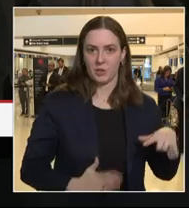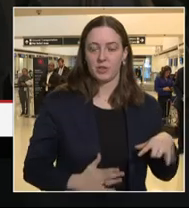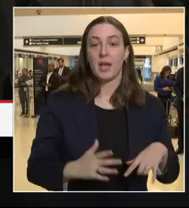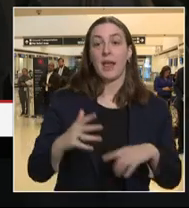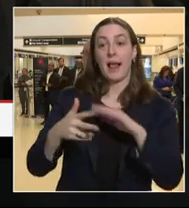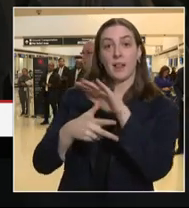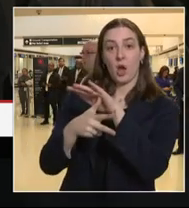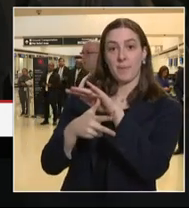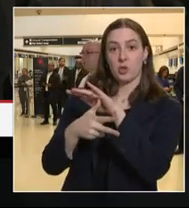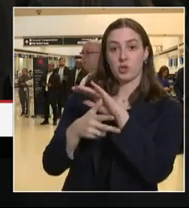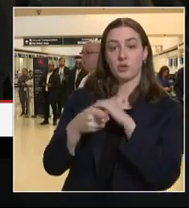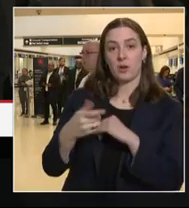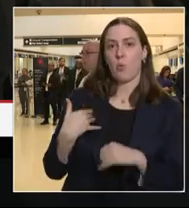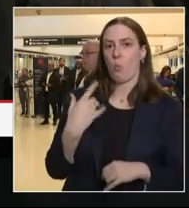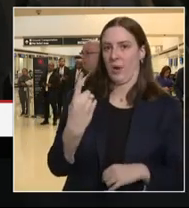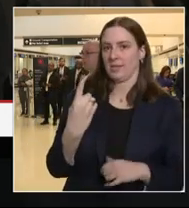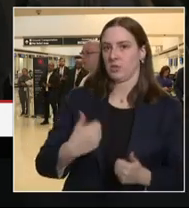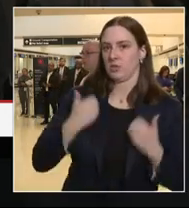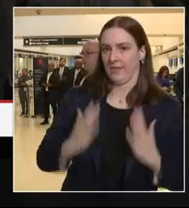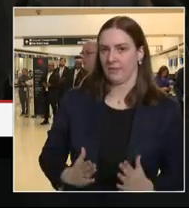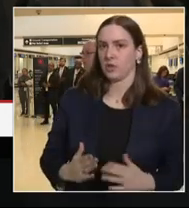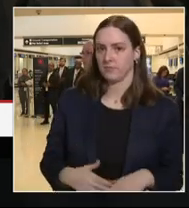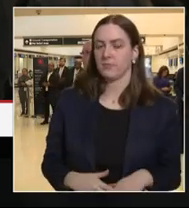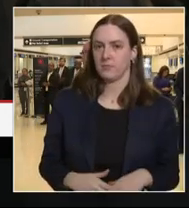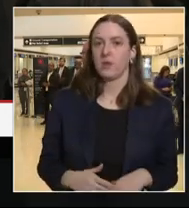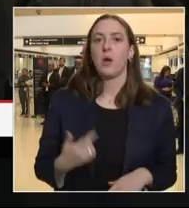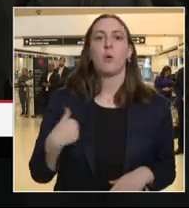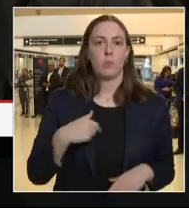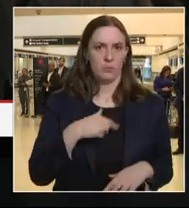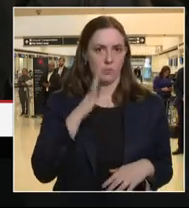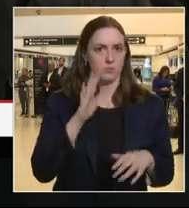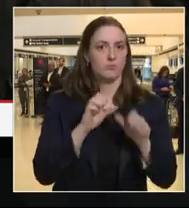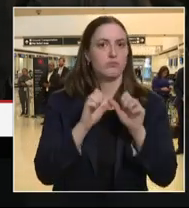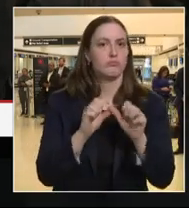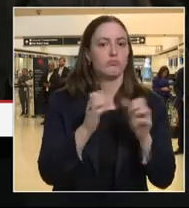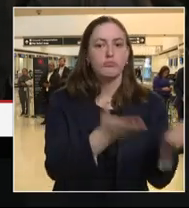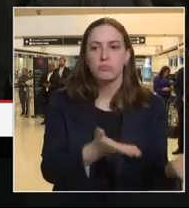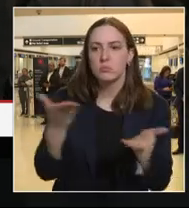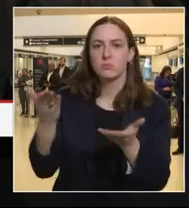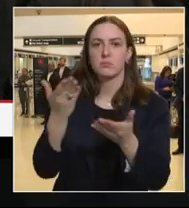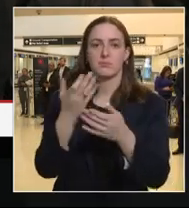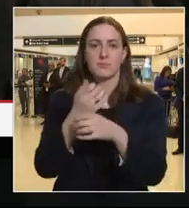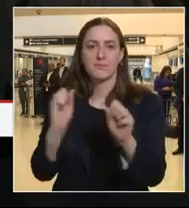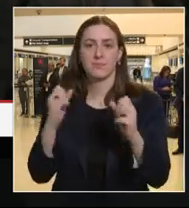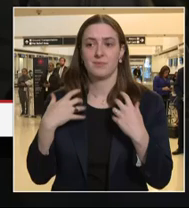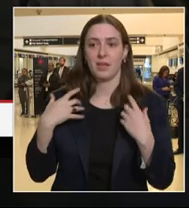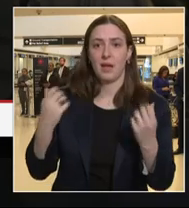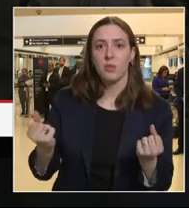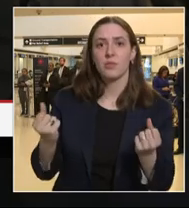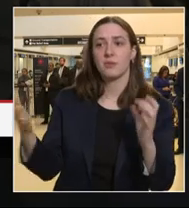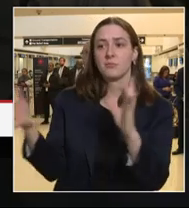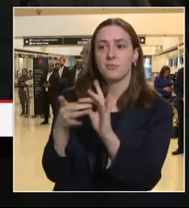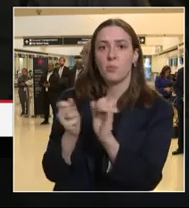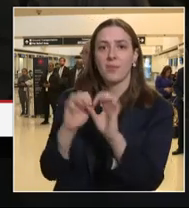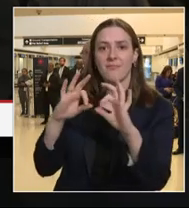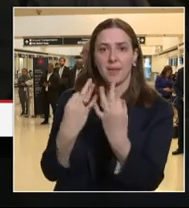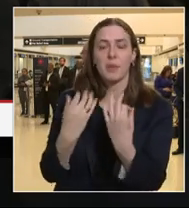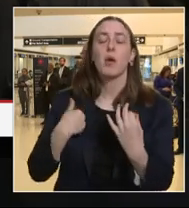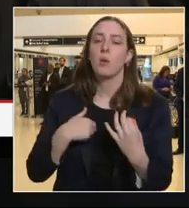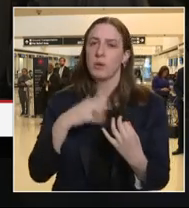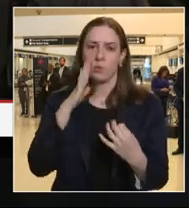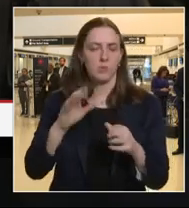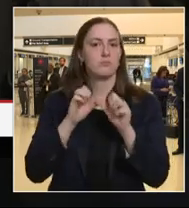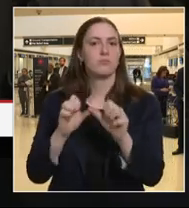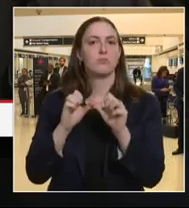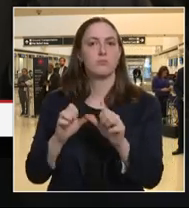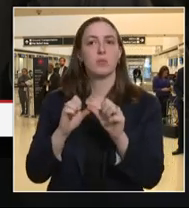bodies and these people with their loved ones, and we will continue to work to find all the bodies and collect them